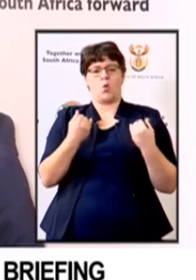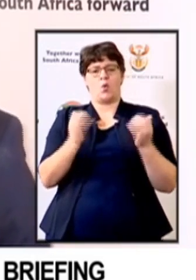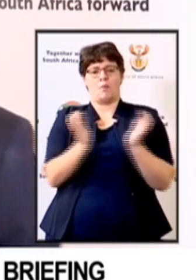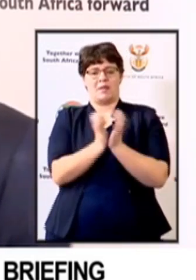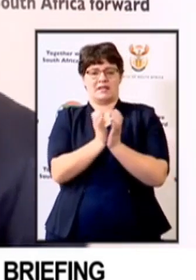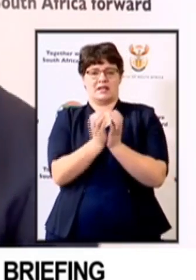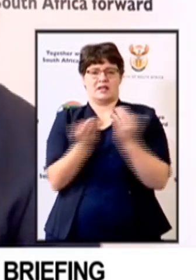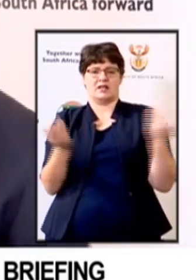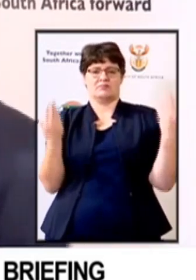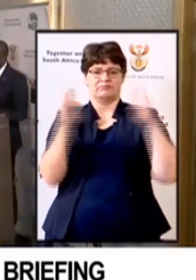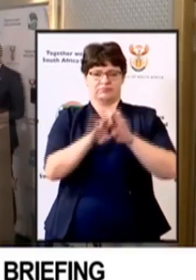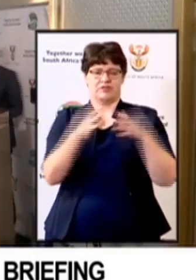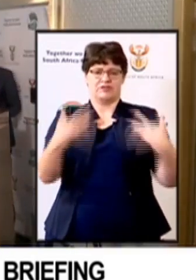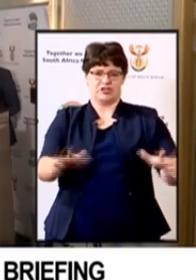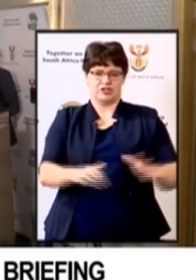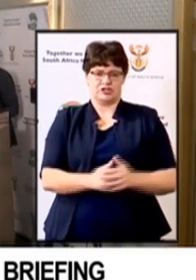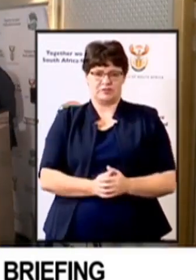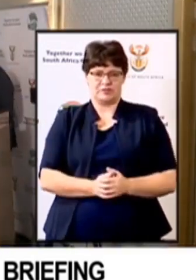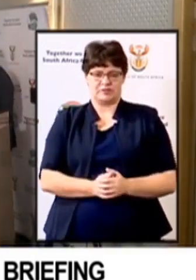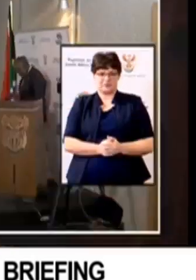briefing. Thank you very much.